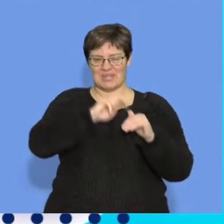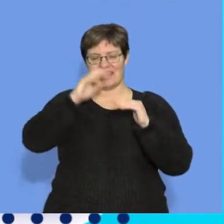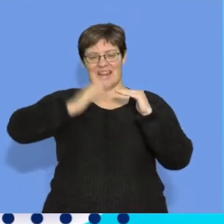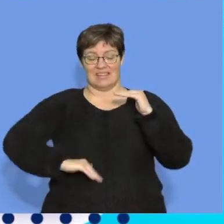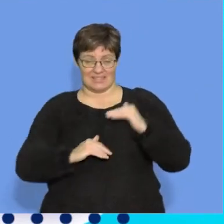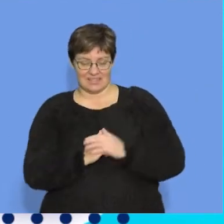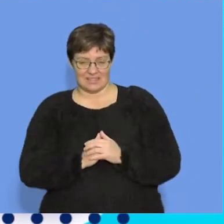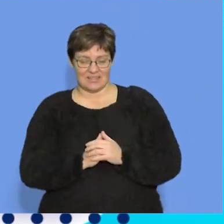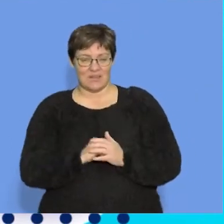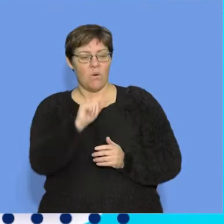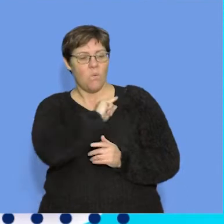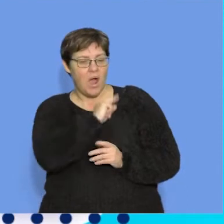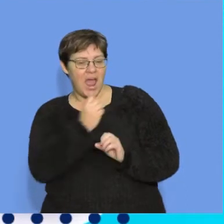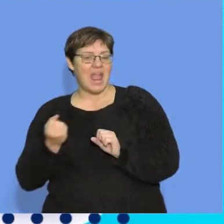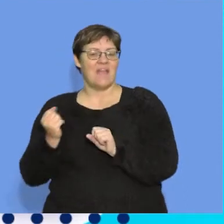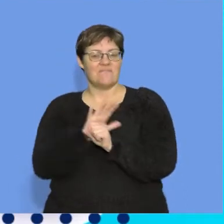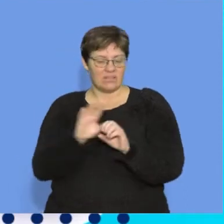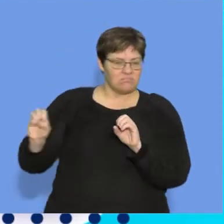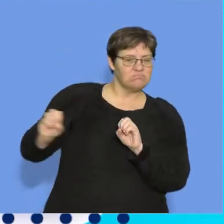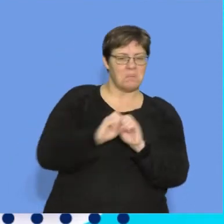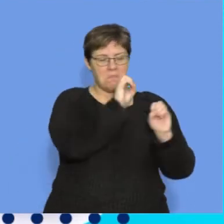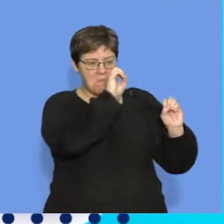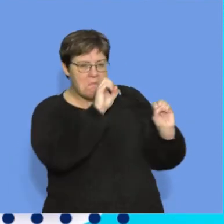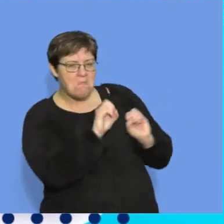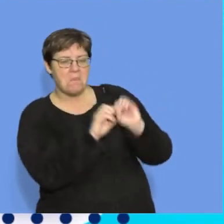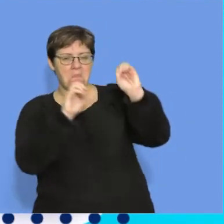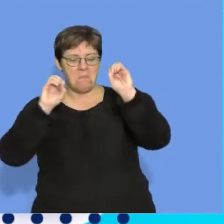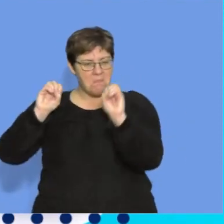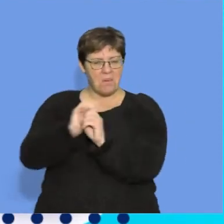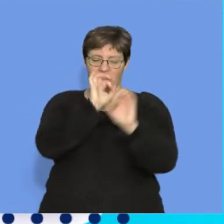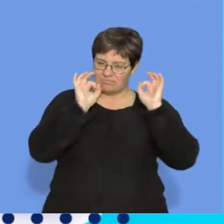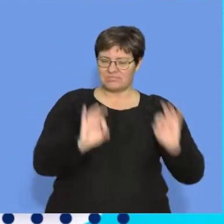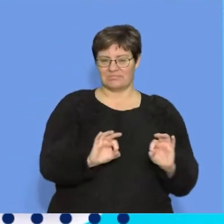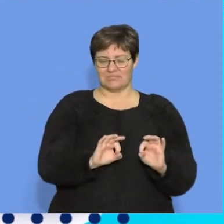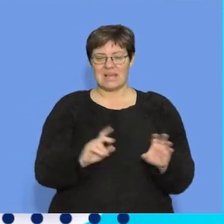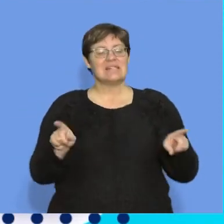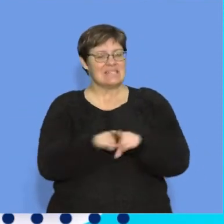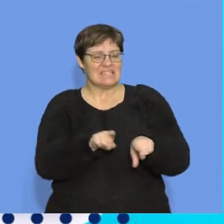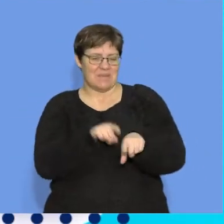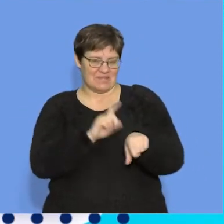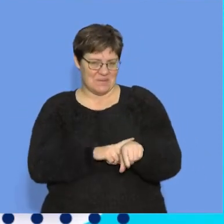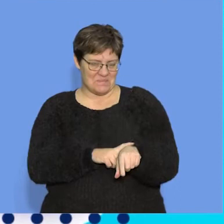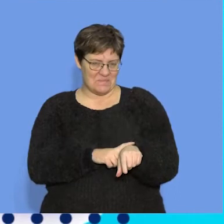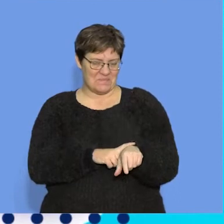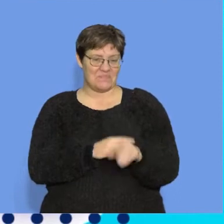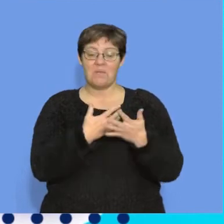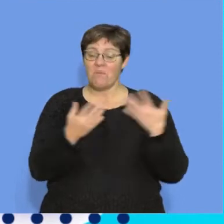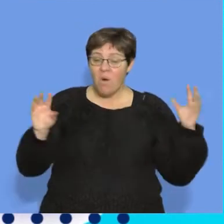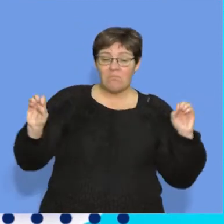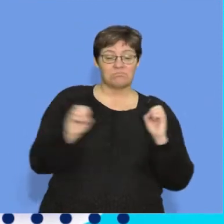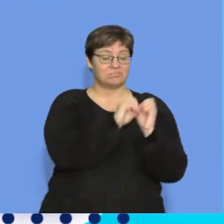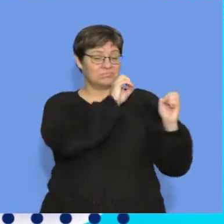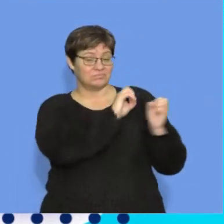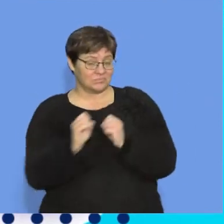energy, there are more effective collisions that are taking place in the same amount of time. If we've got more effective collisions, we're